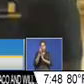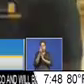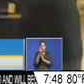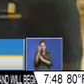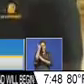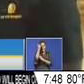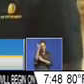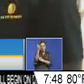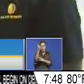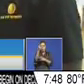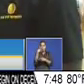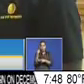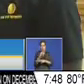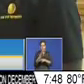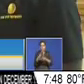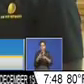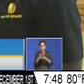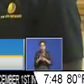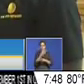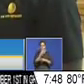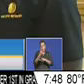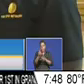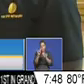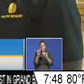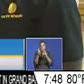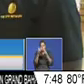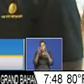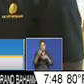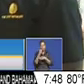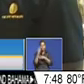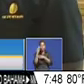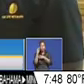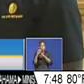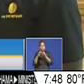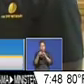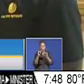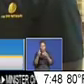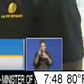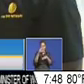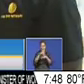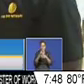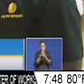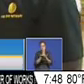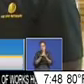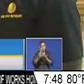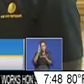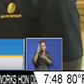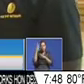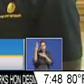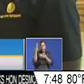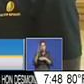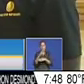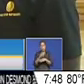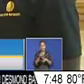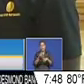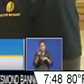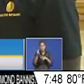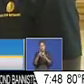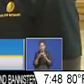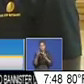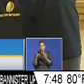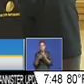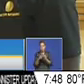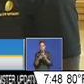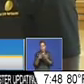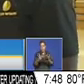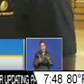keep our best players home so that they can play at the University of the Bahamas, and eventually the program will be at a